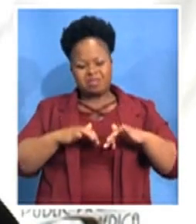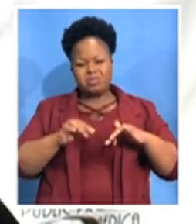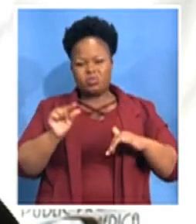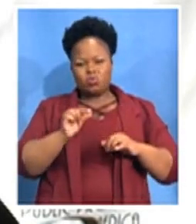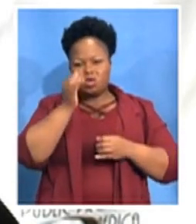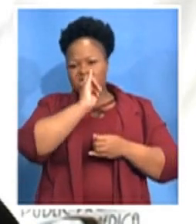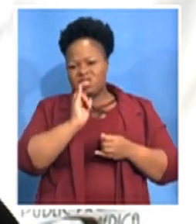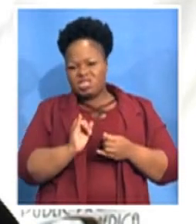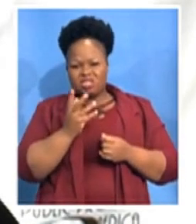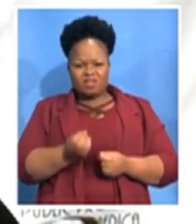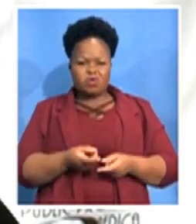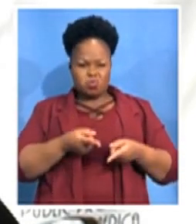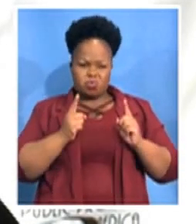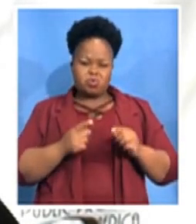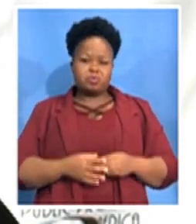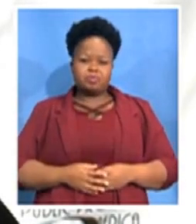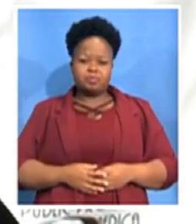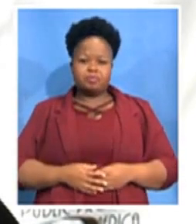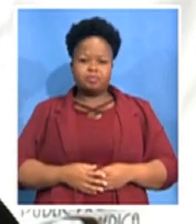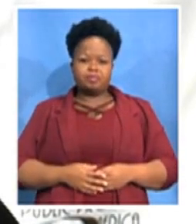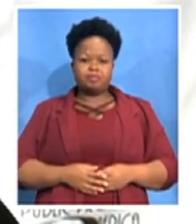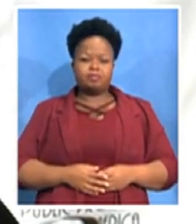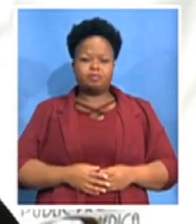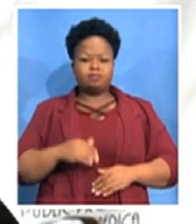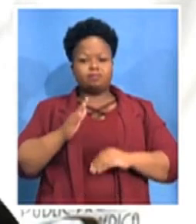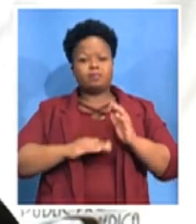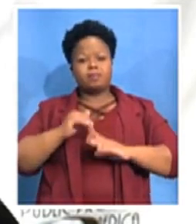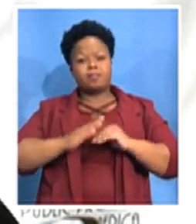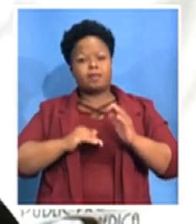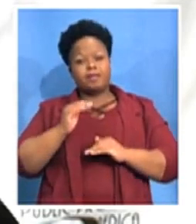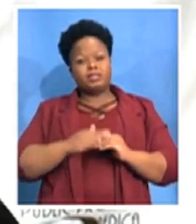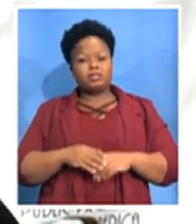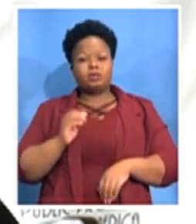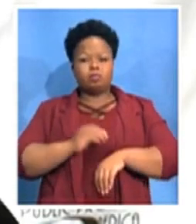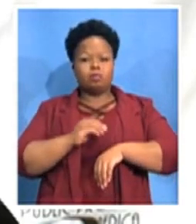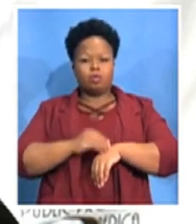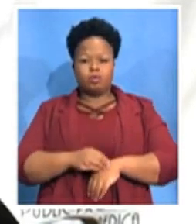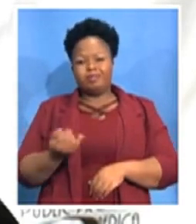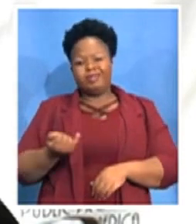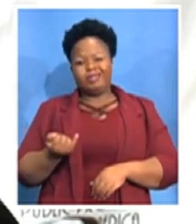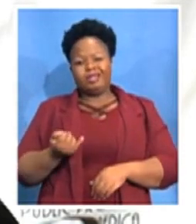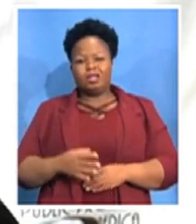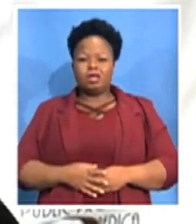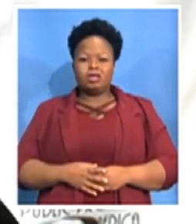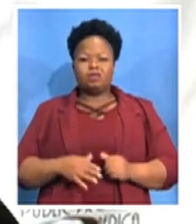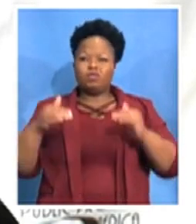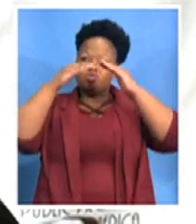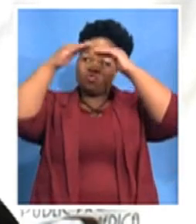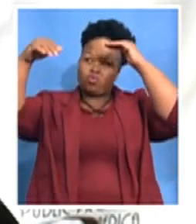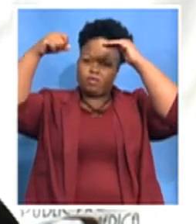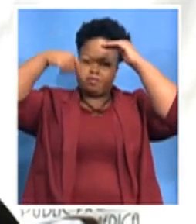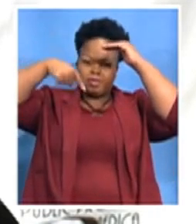Infrastructure problems with buildings such as leaking of roofs, broken toilets.